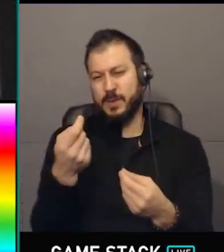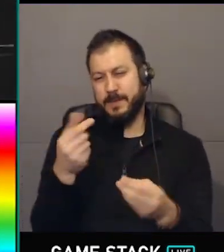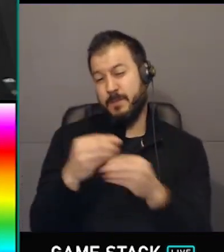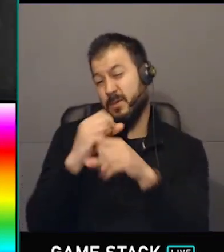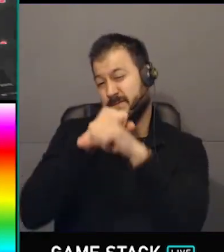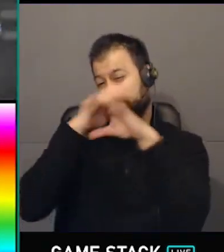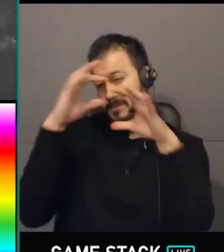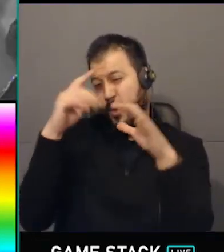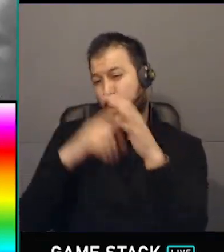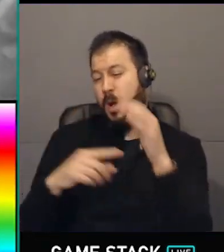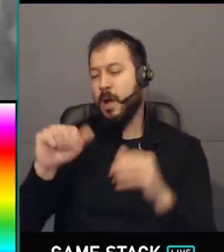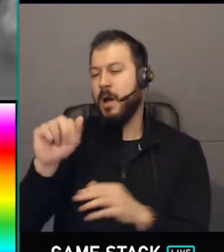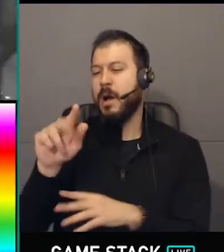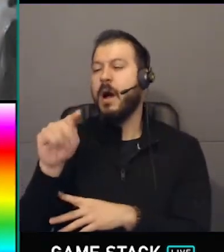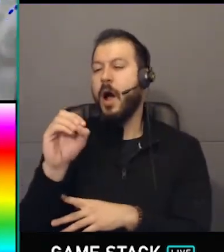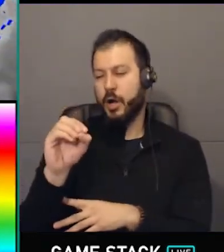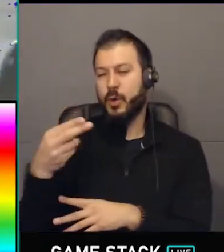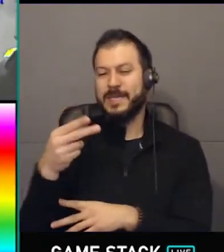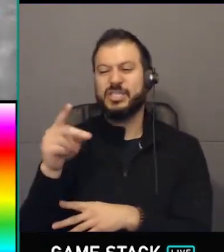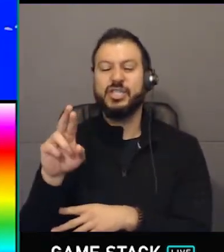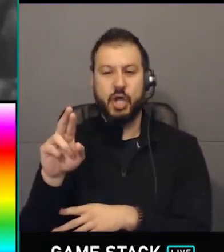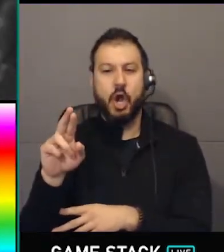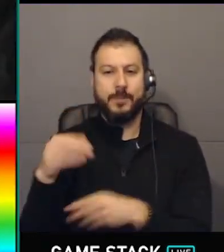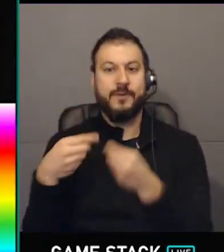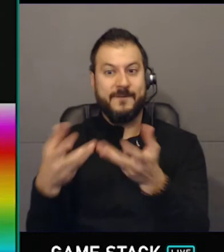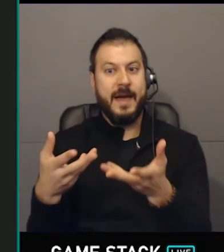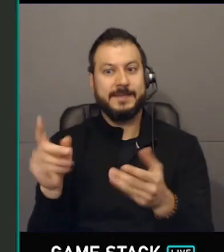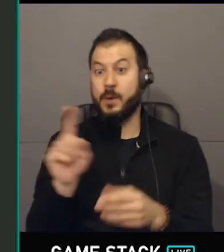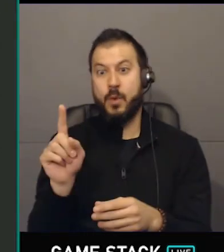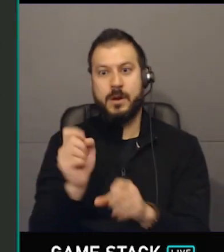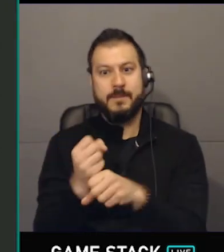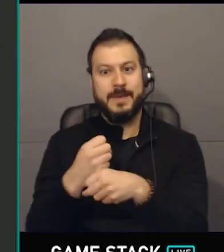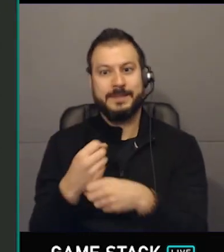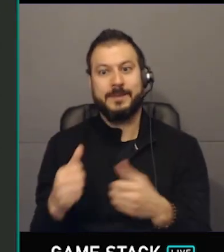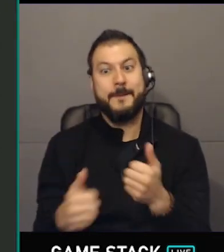provides and where it makes the most difference.